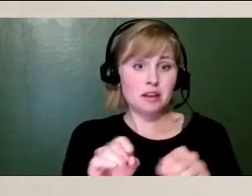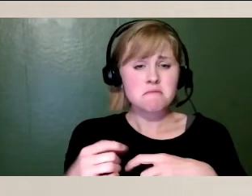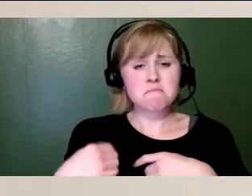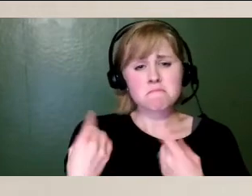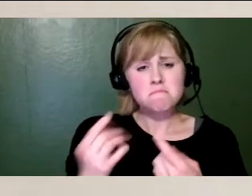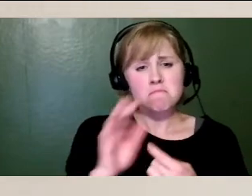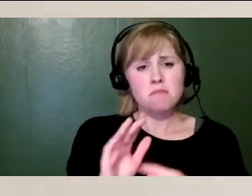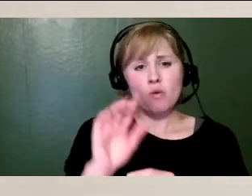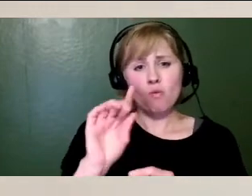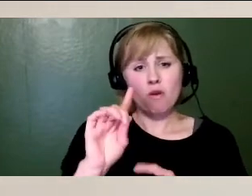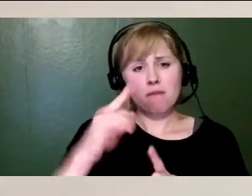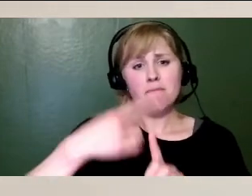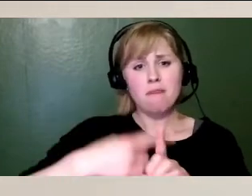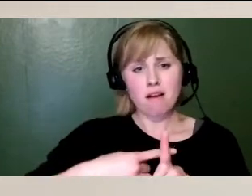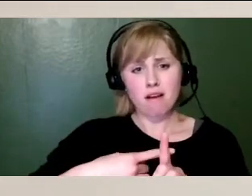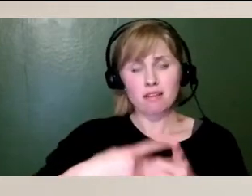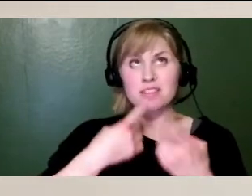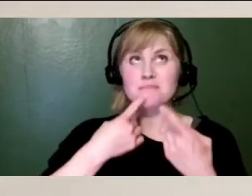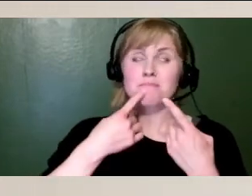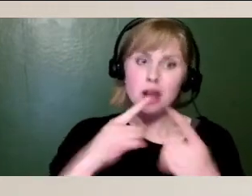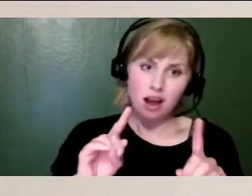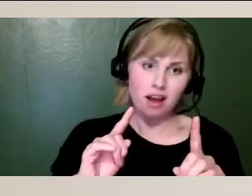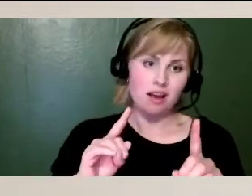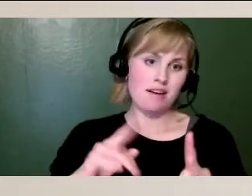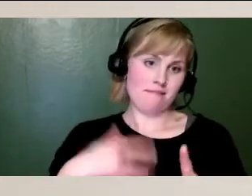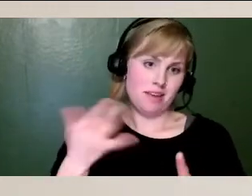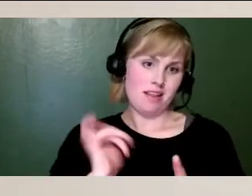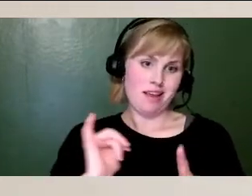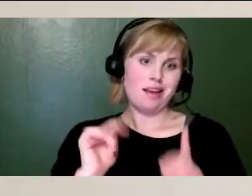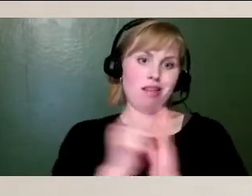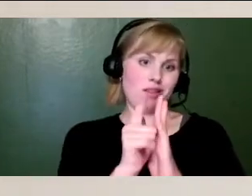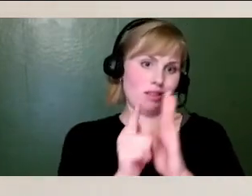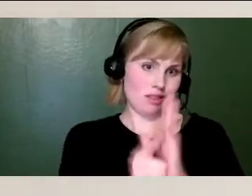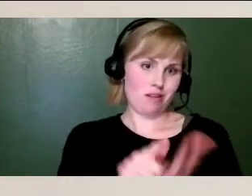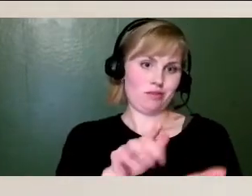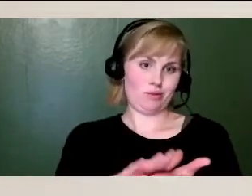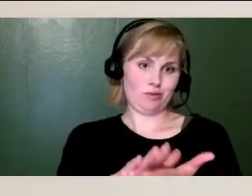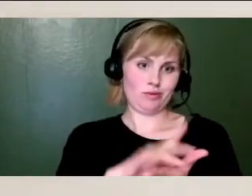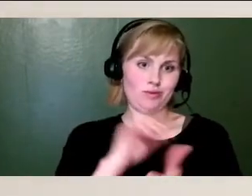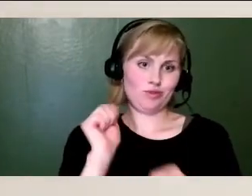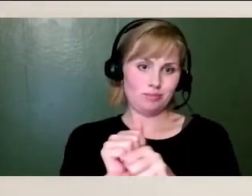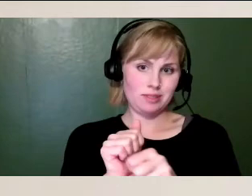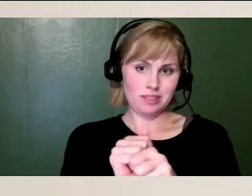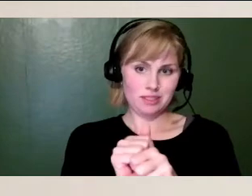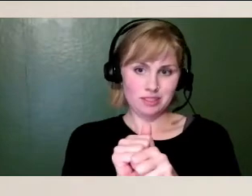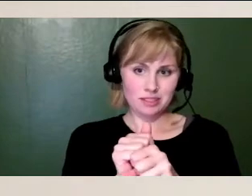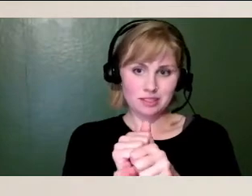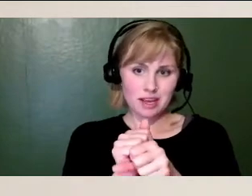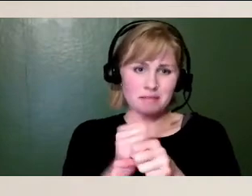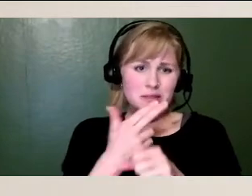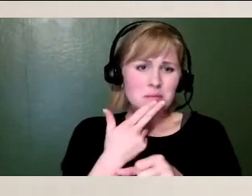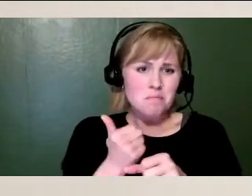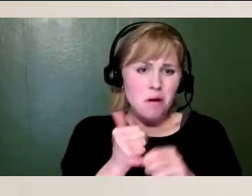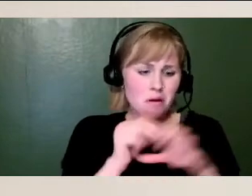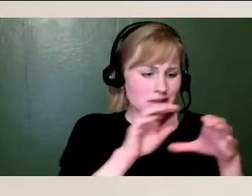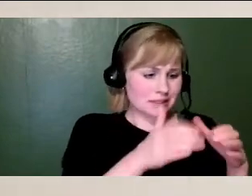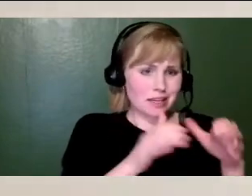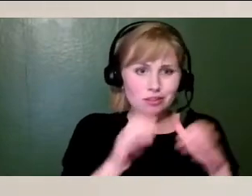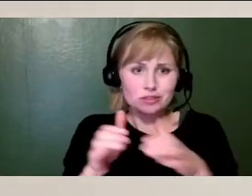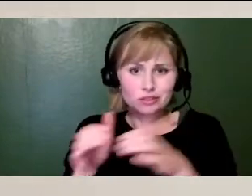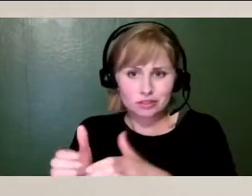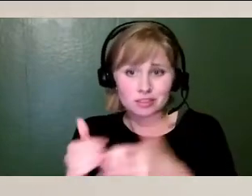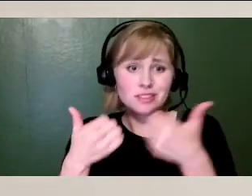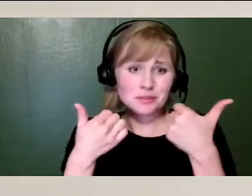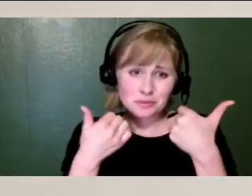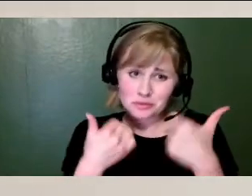to feel like we're in law school. We're navigating our classes with our small sections, trying to balance the mountains of